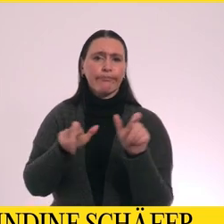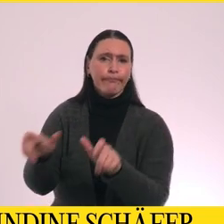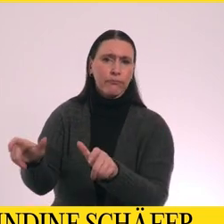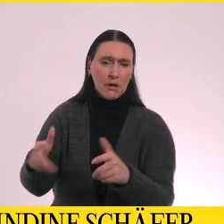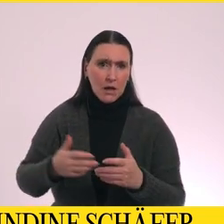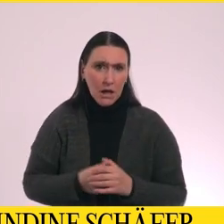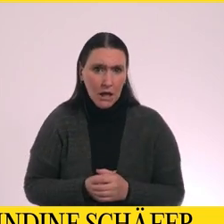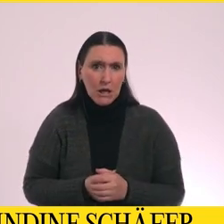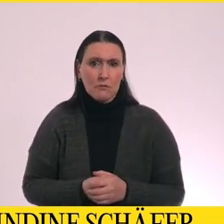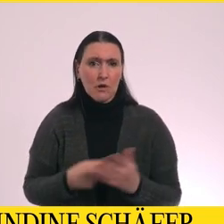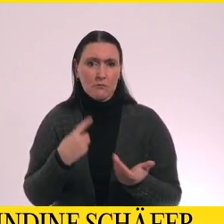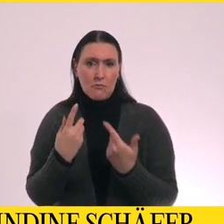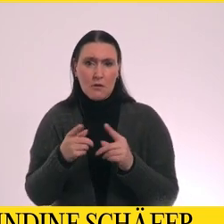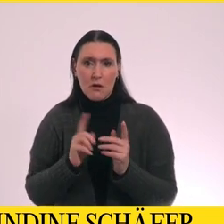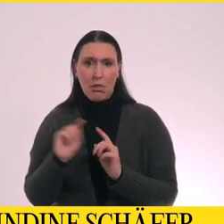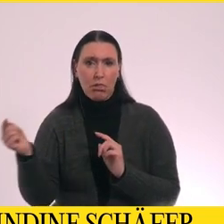in other ways.